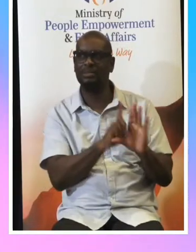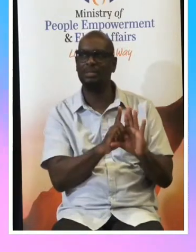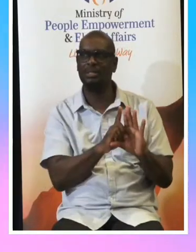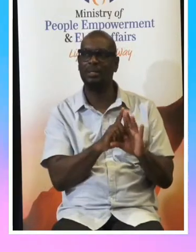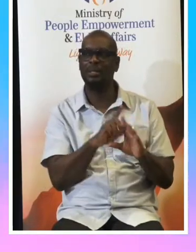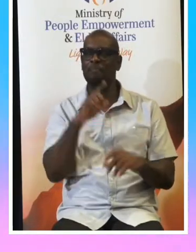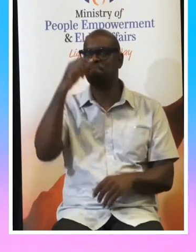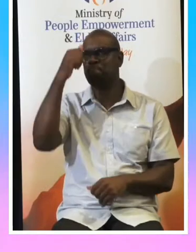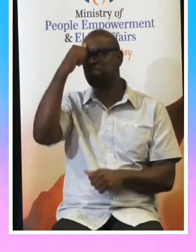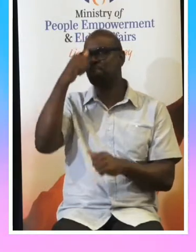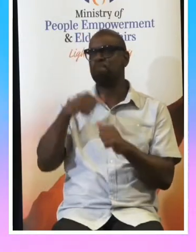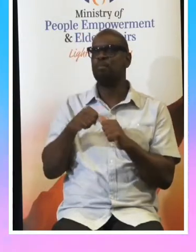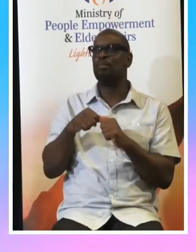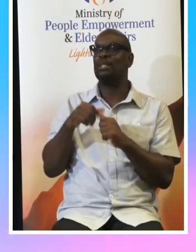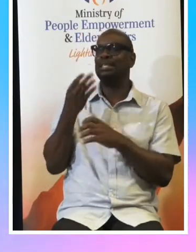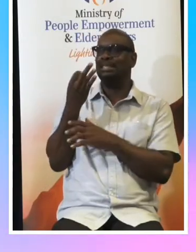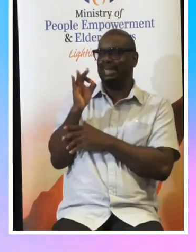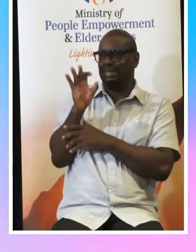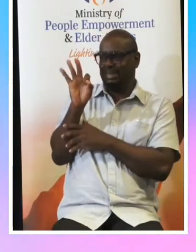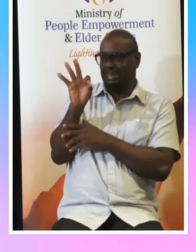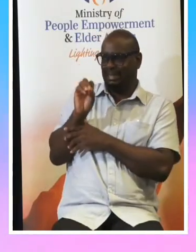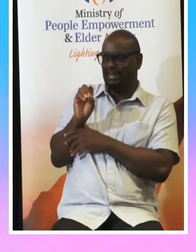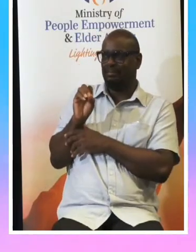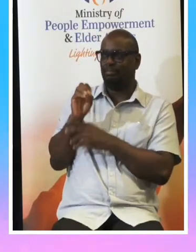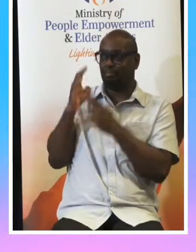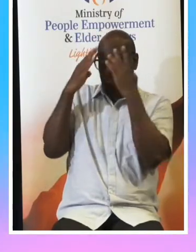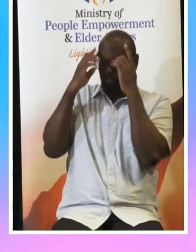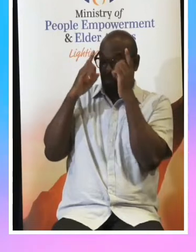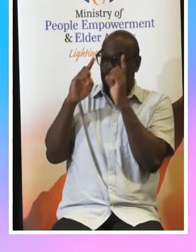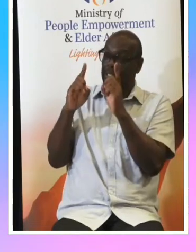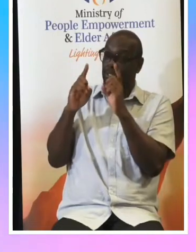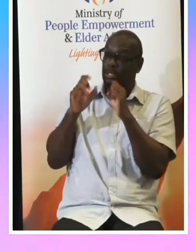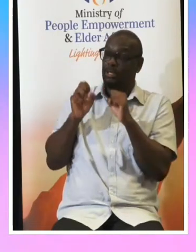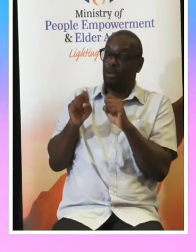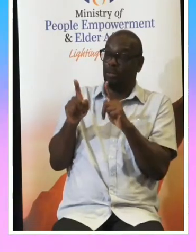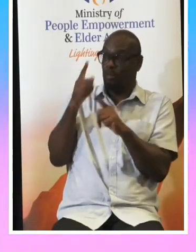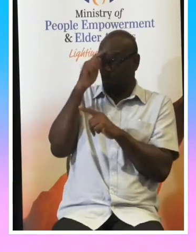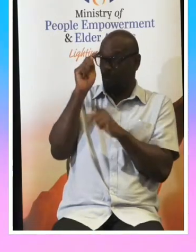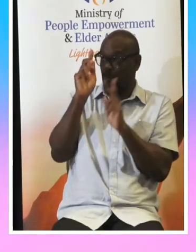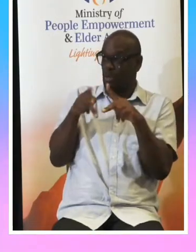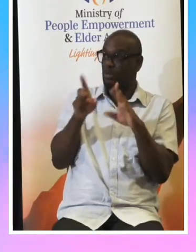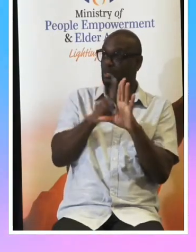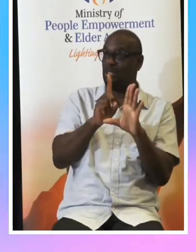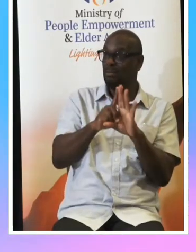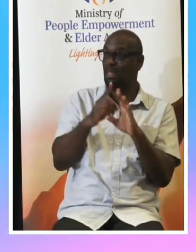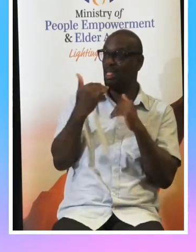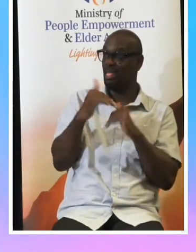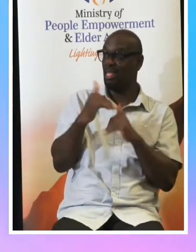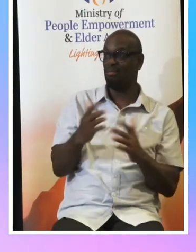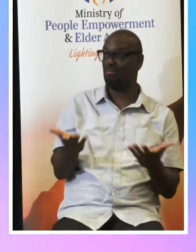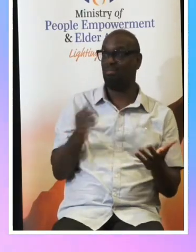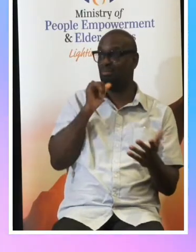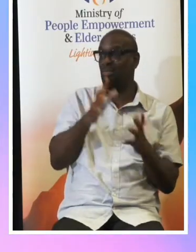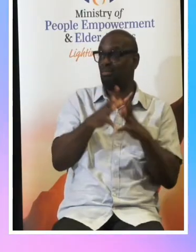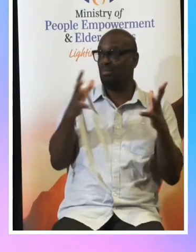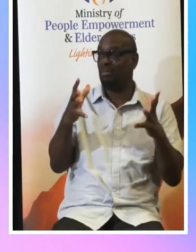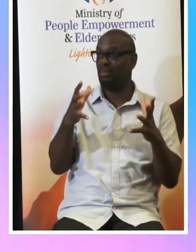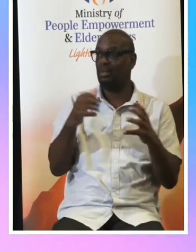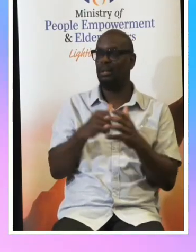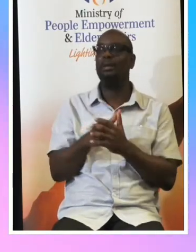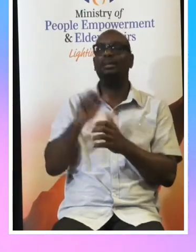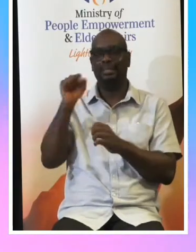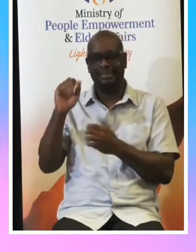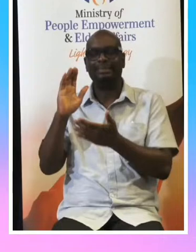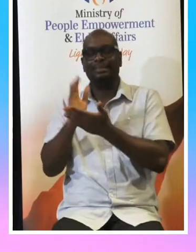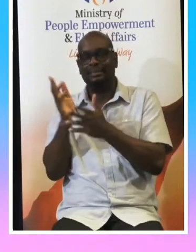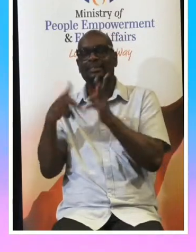and educational opportunities for persons with disabilities were limited. Despite those who had gone before, the education